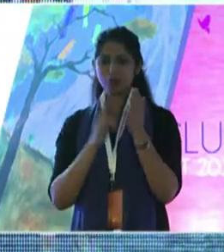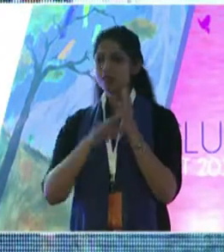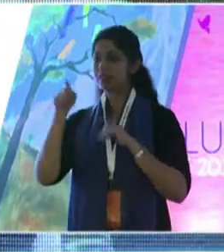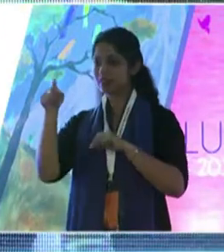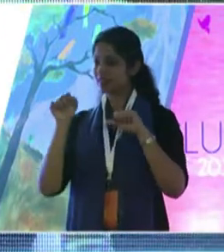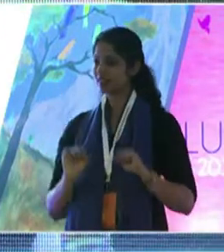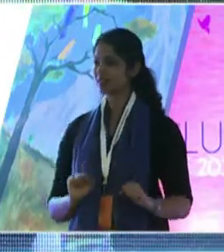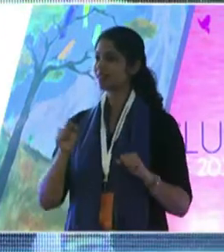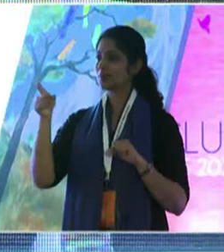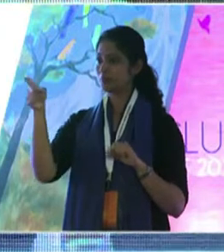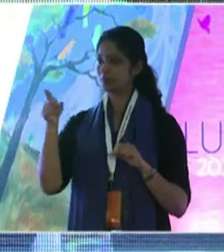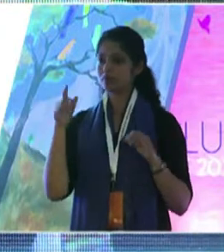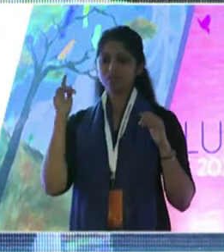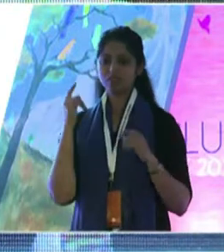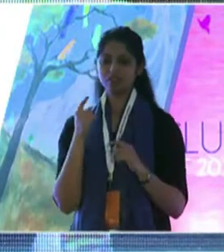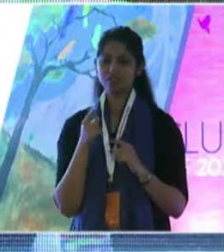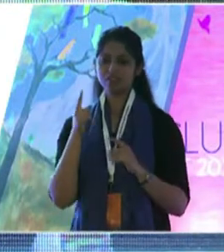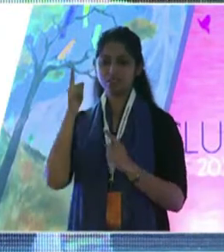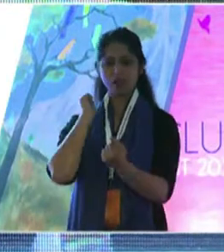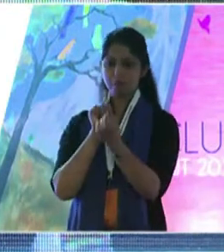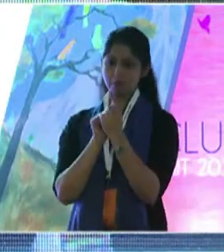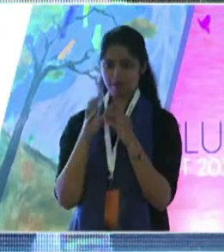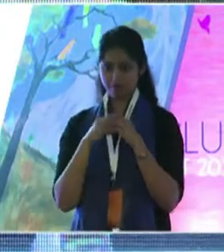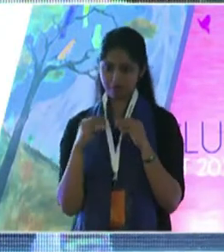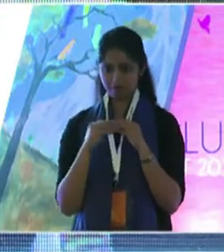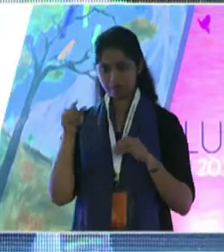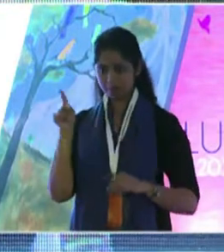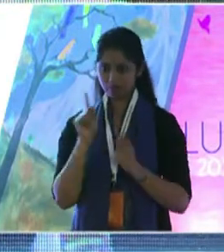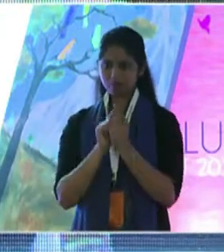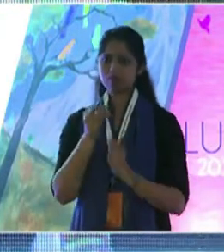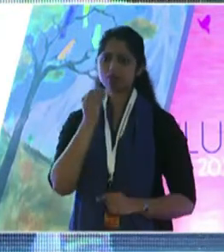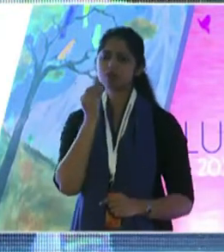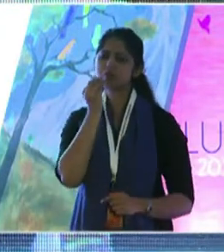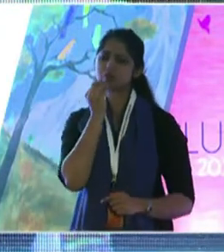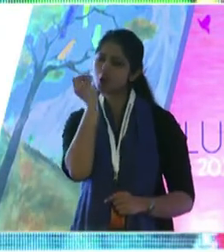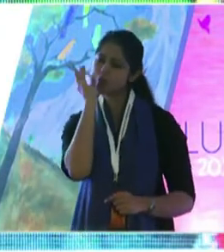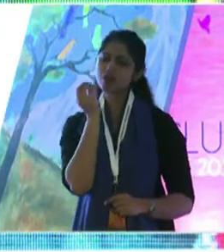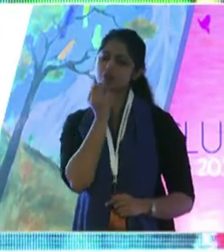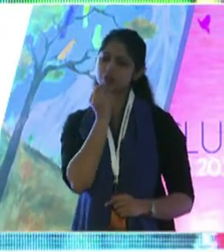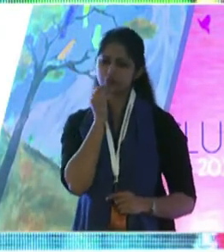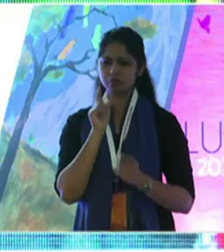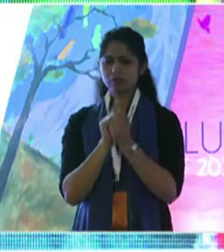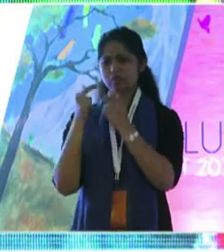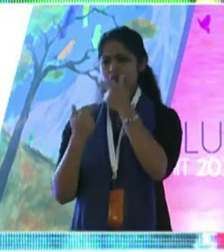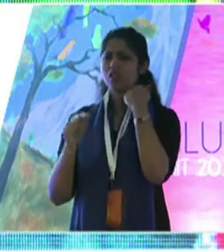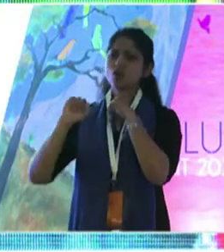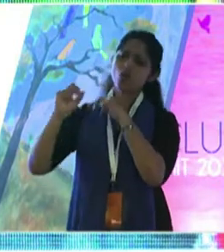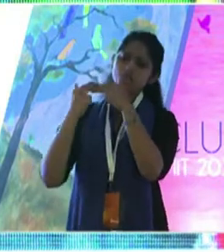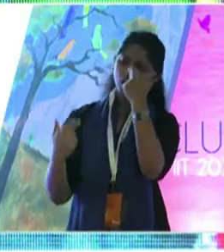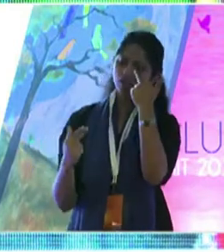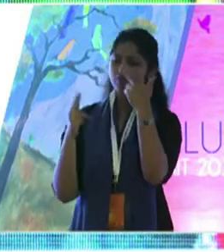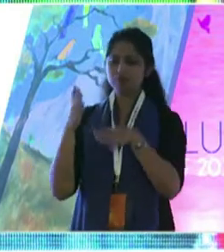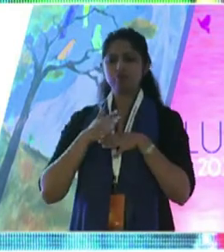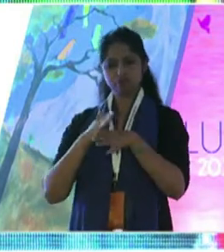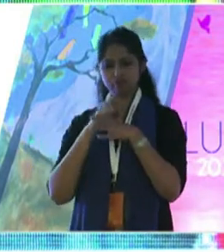is. Ashwin, when I met him in Bangalore, he told me, you know, we had breakfast somewhere and then he was telling me the story of his life. And he